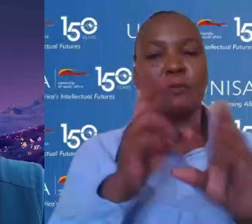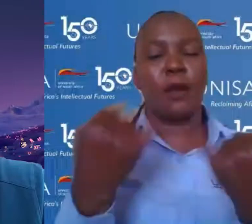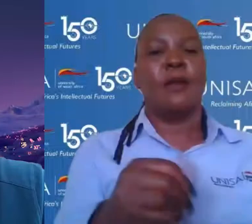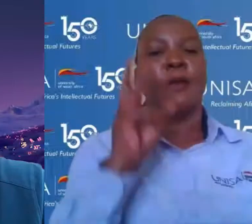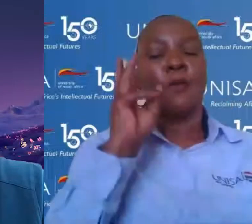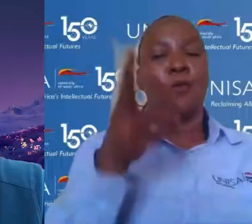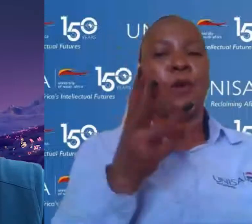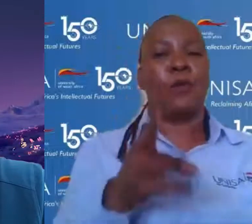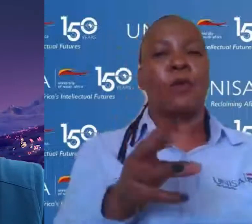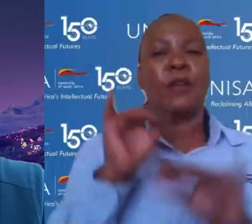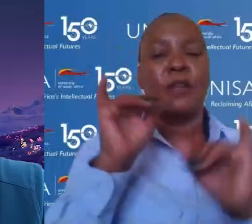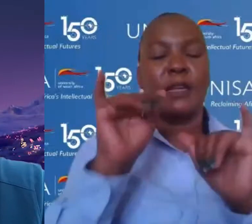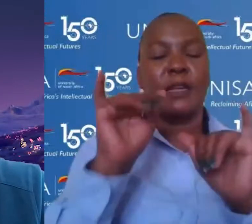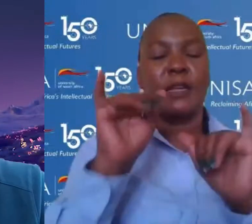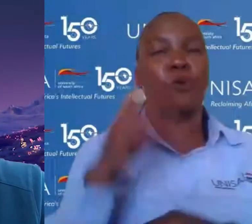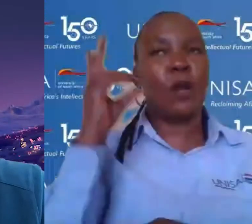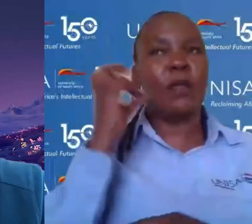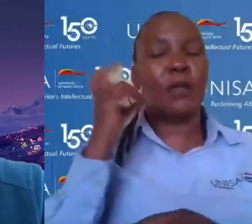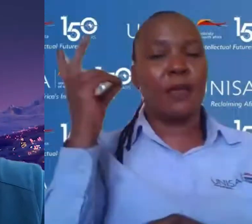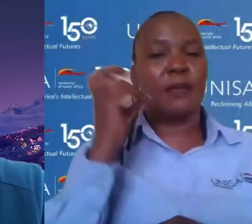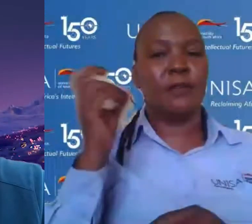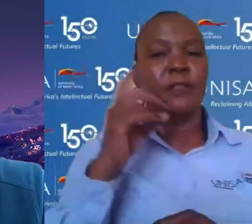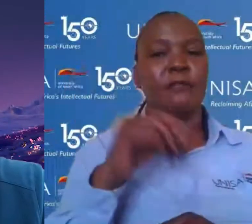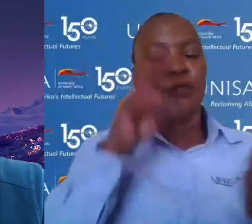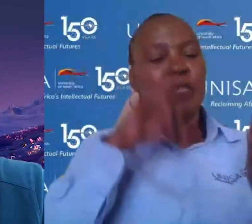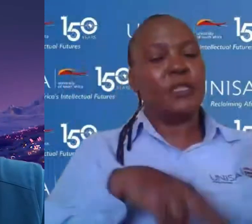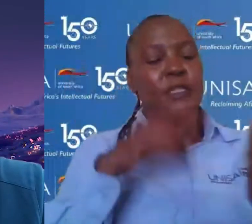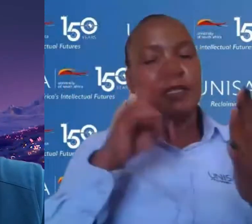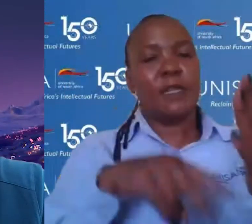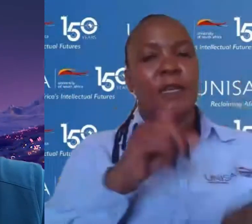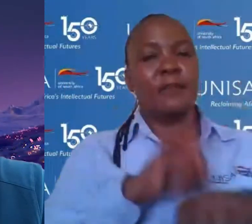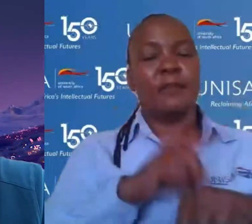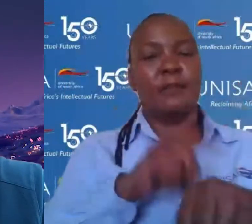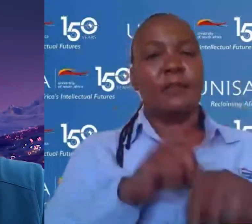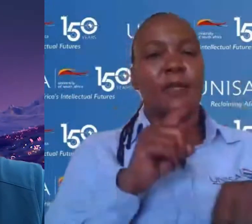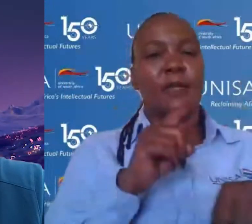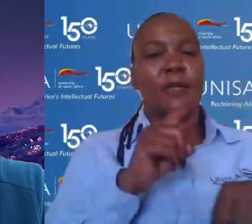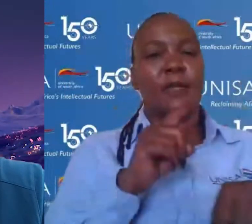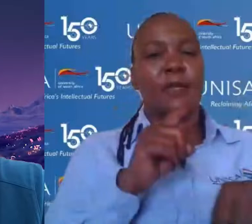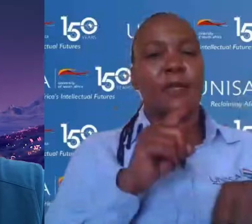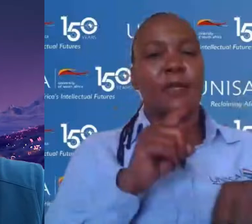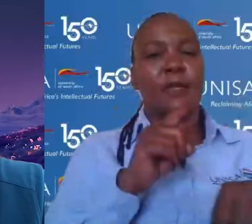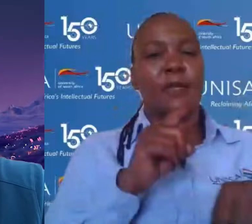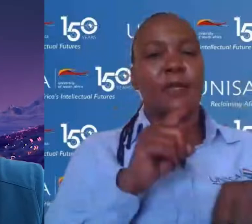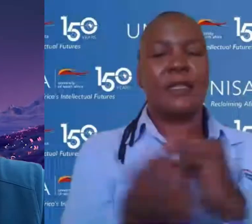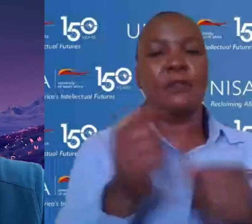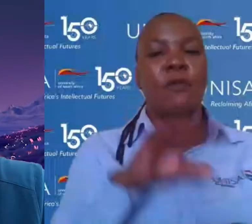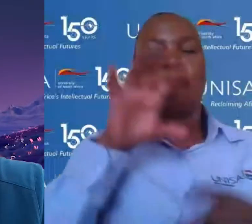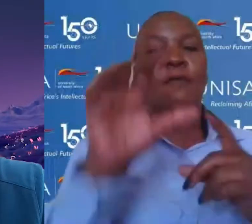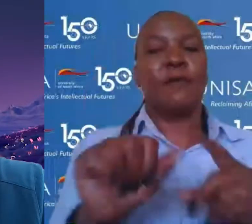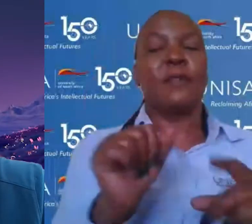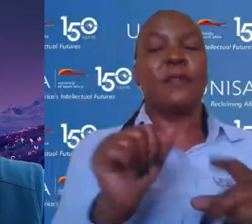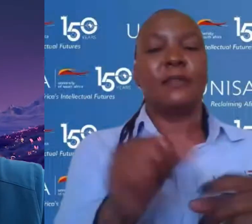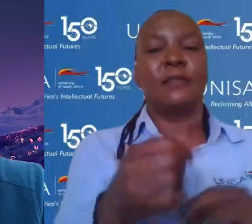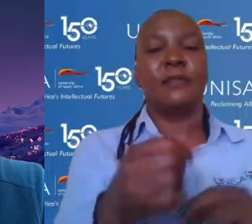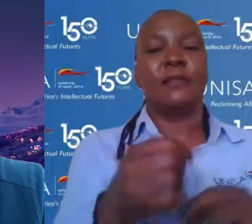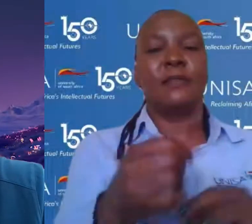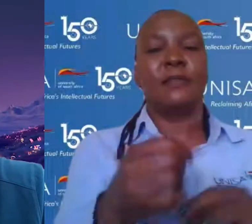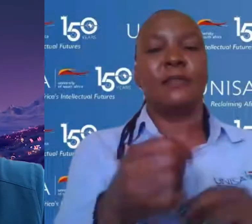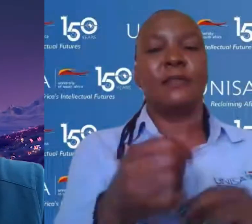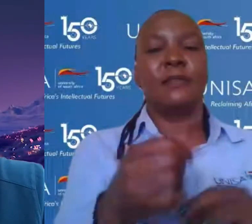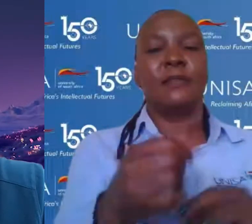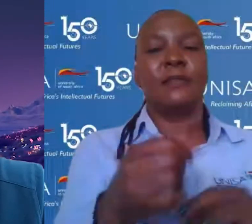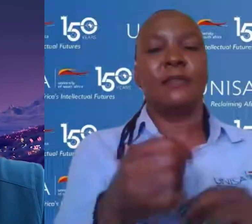will hear. If you check the schedule, you'll find NSFAS session where you will have our colleagues from NSFAS